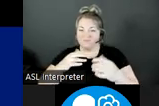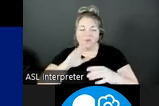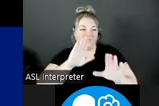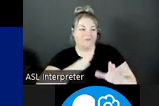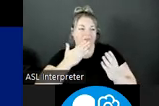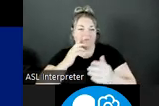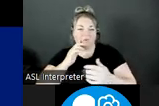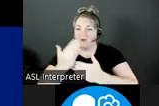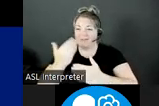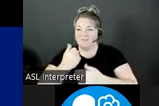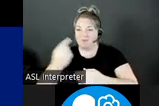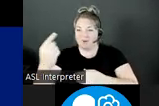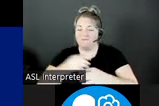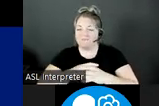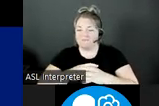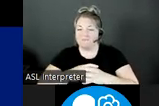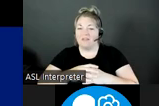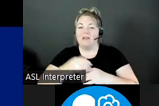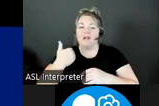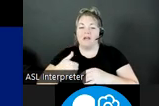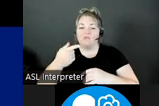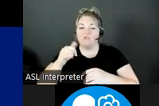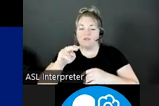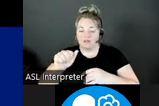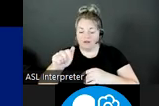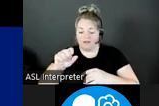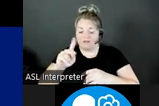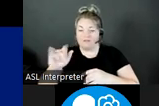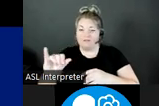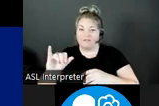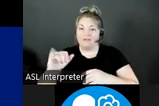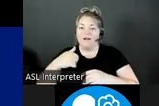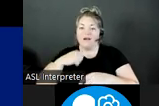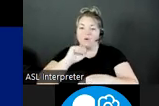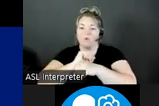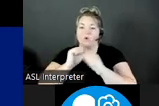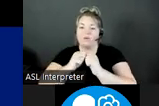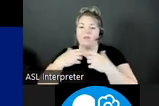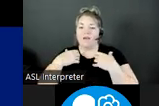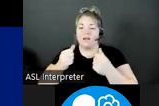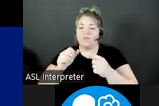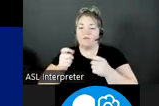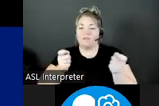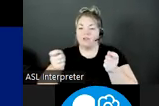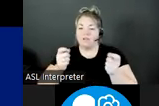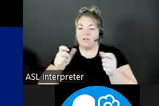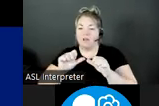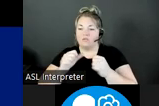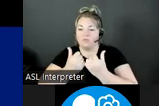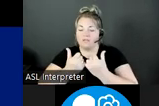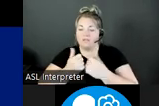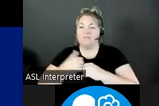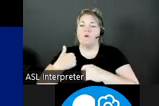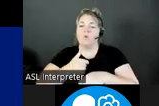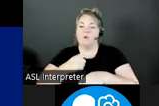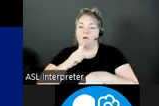morning, everyone. I am Gina Lasky, and I work with Health Management Associates. We